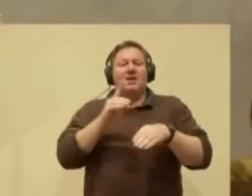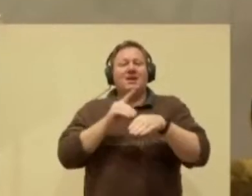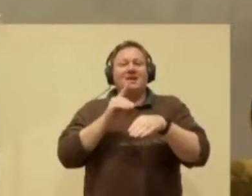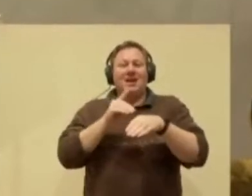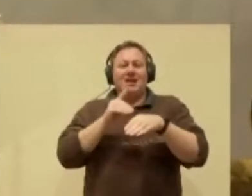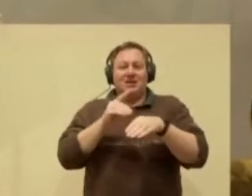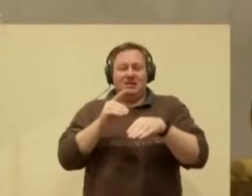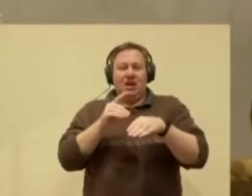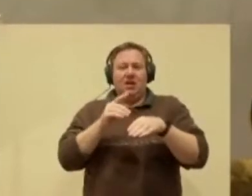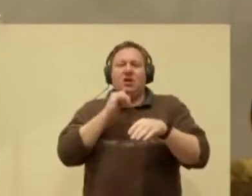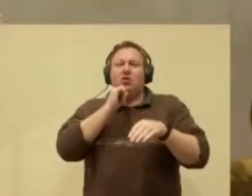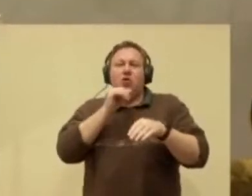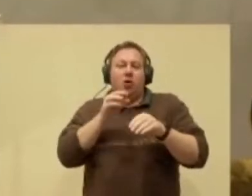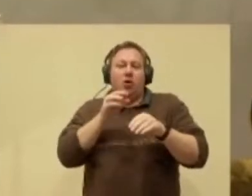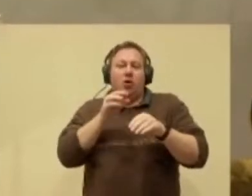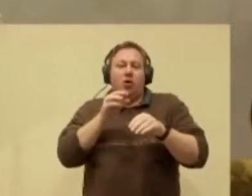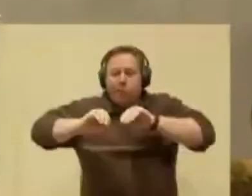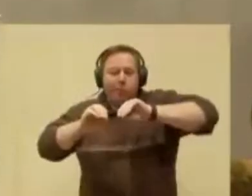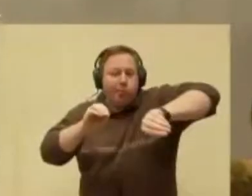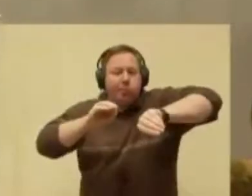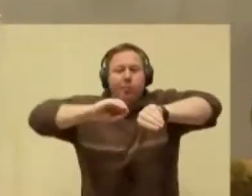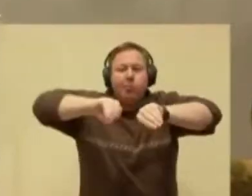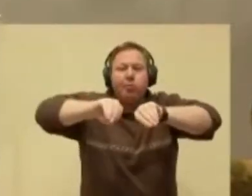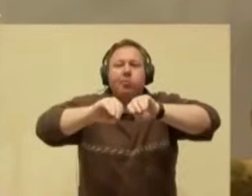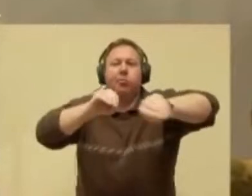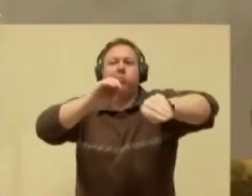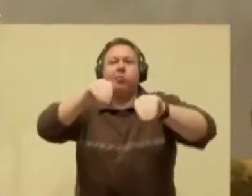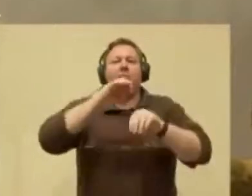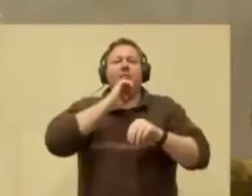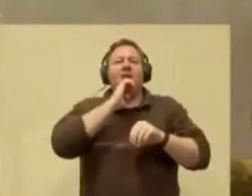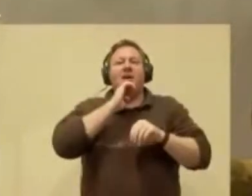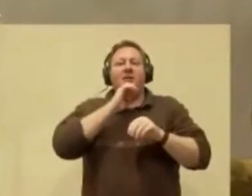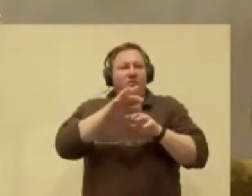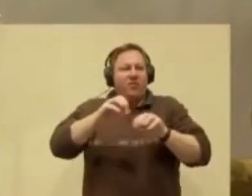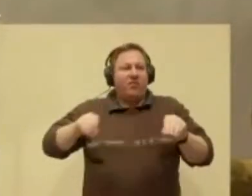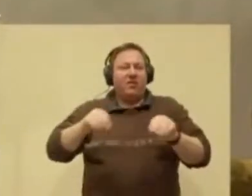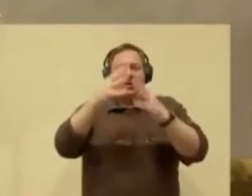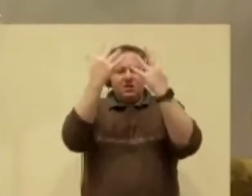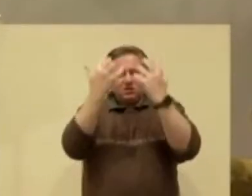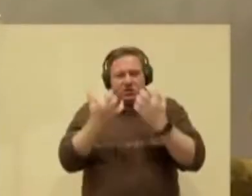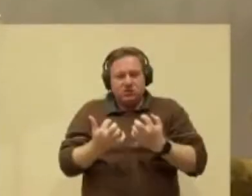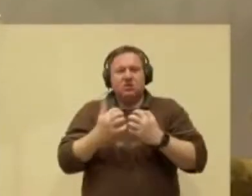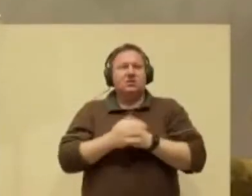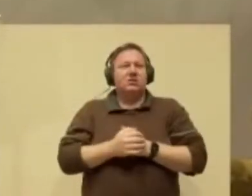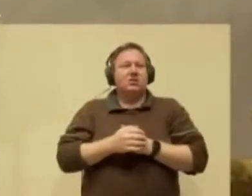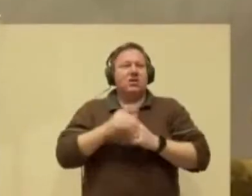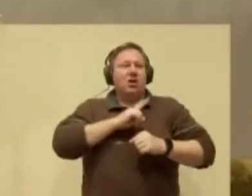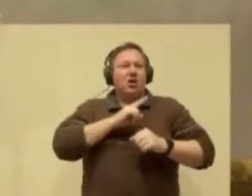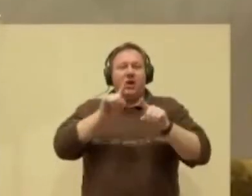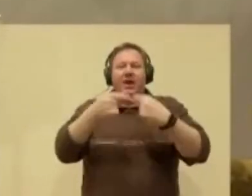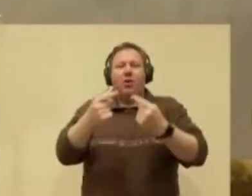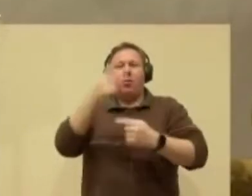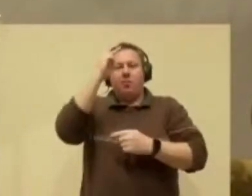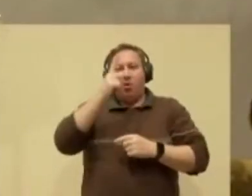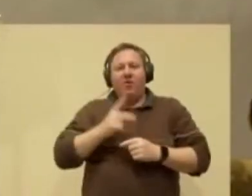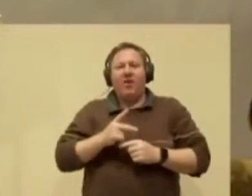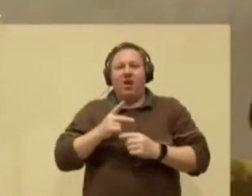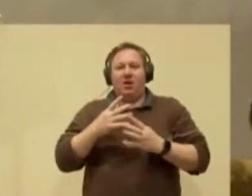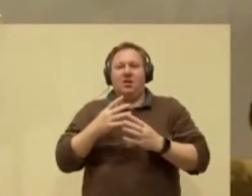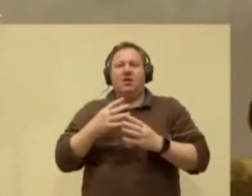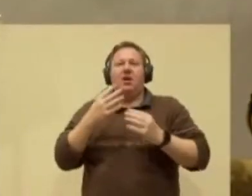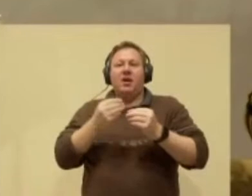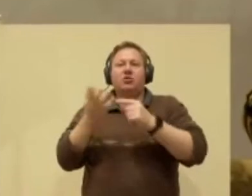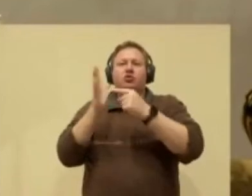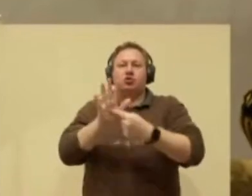disaggregated enough to give us a perspective of the profiling and the demographics of a particular